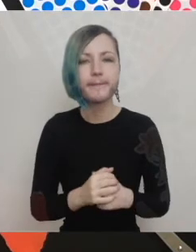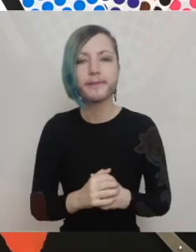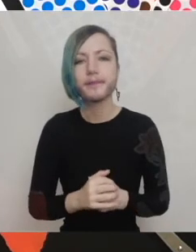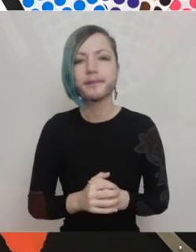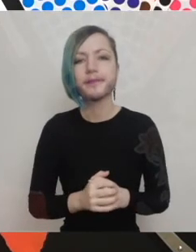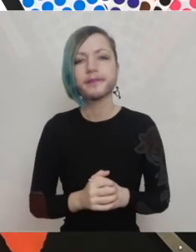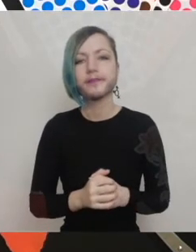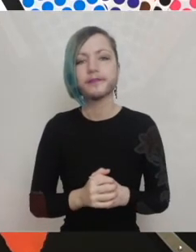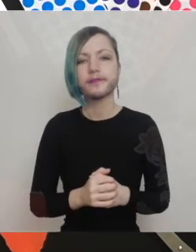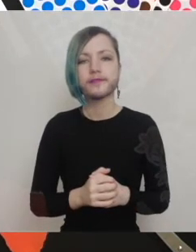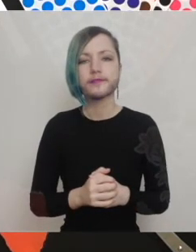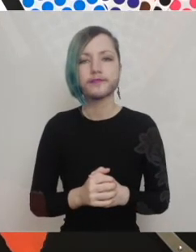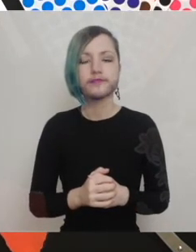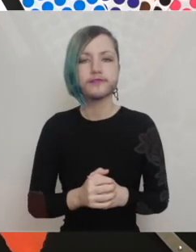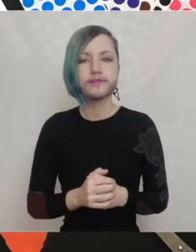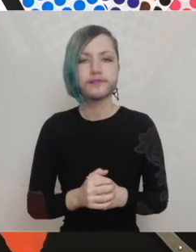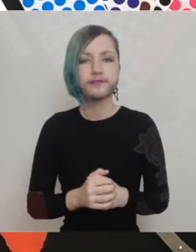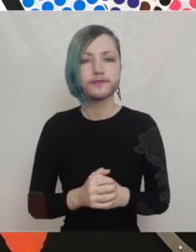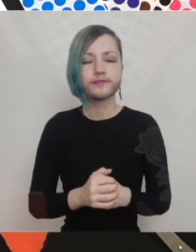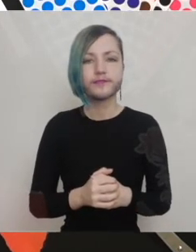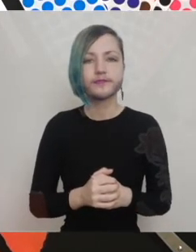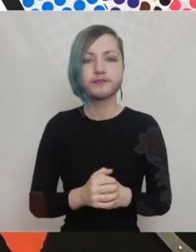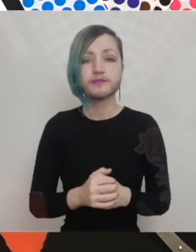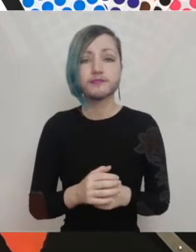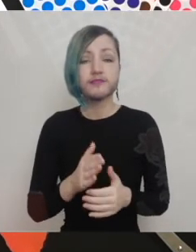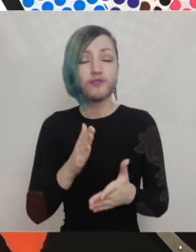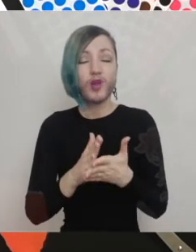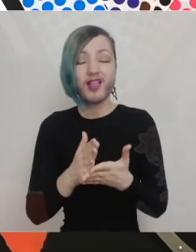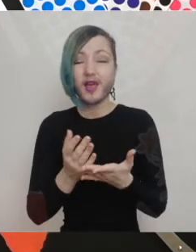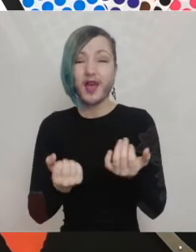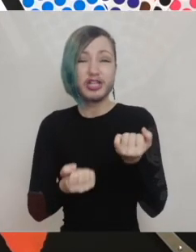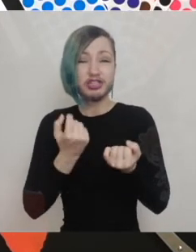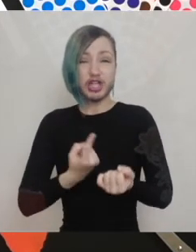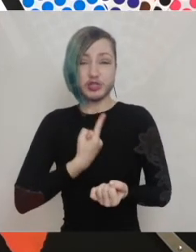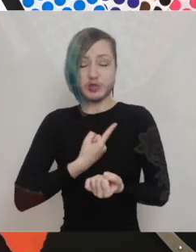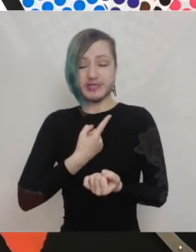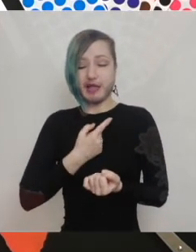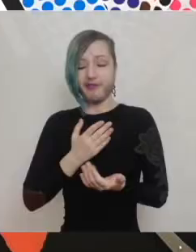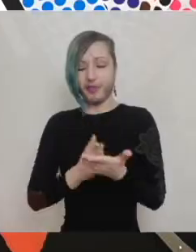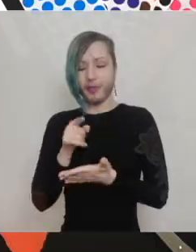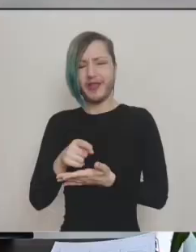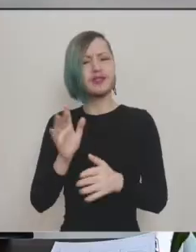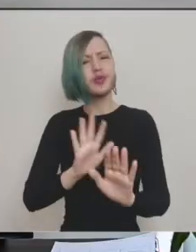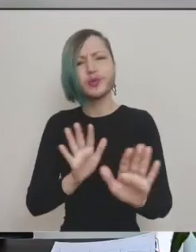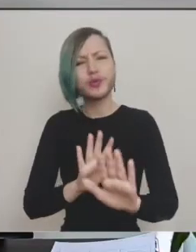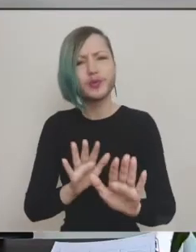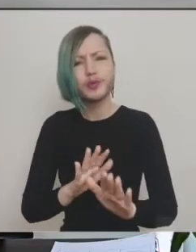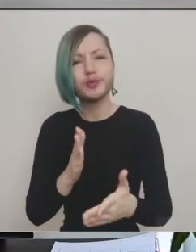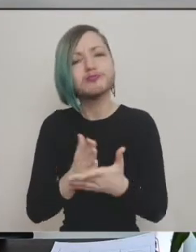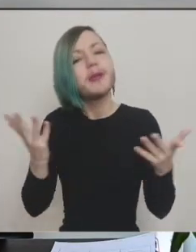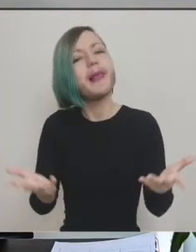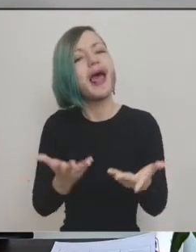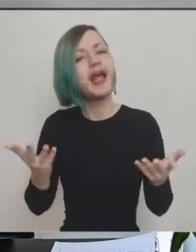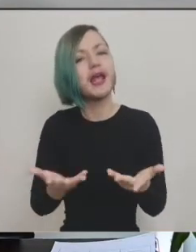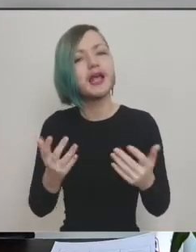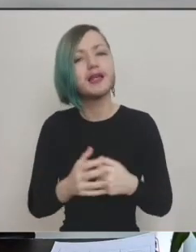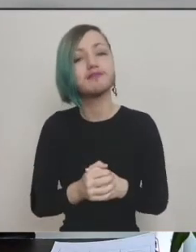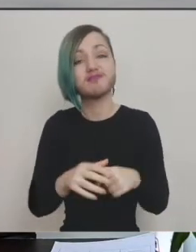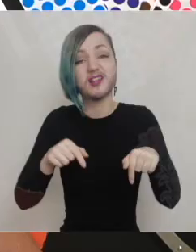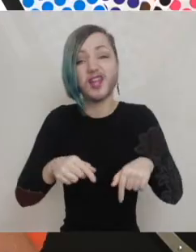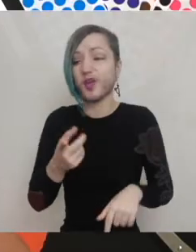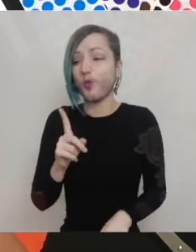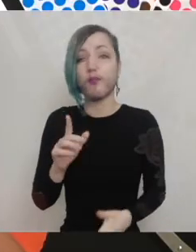I really don't want you to judge yourself too much with this. Just be really playful. You're just here to have some